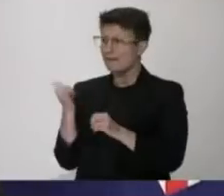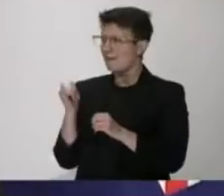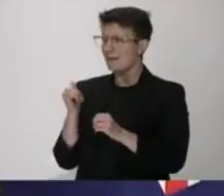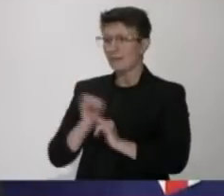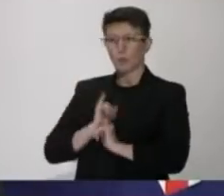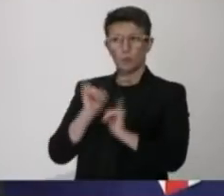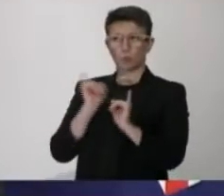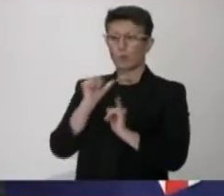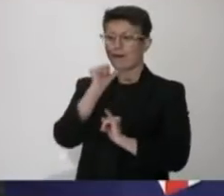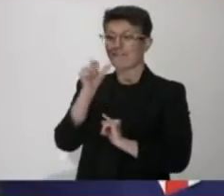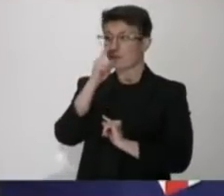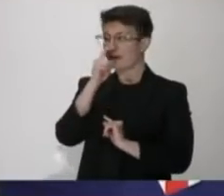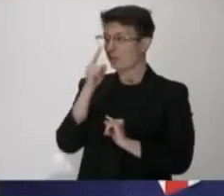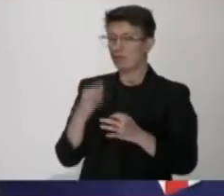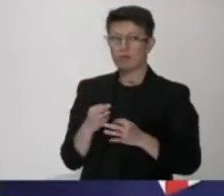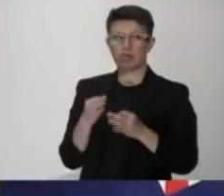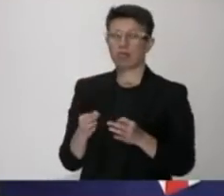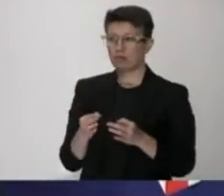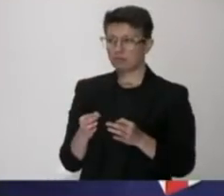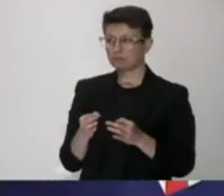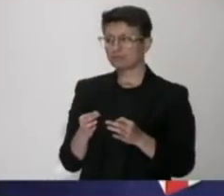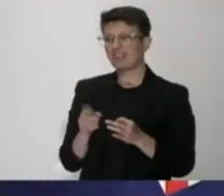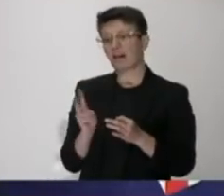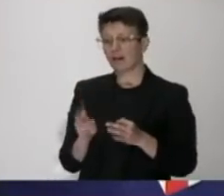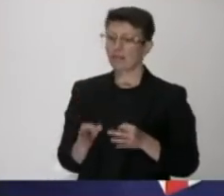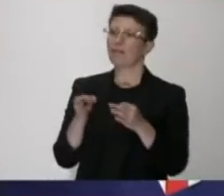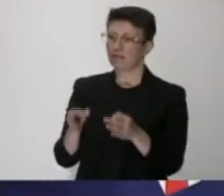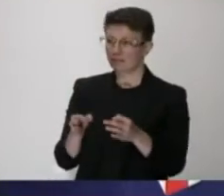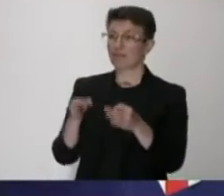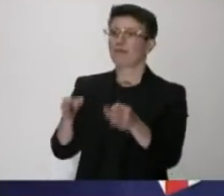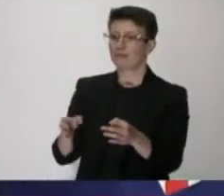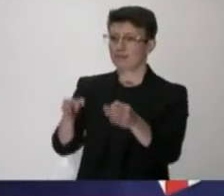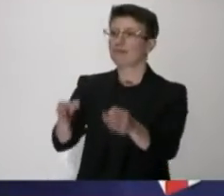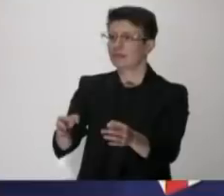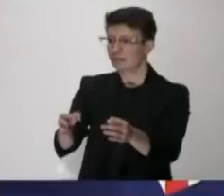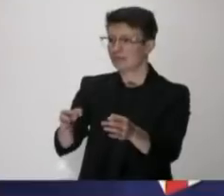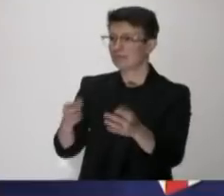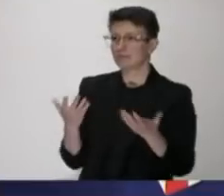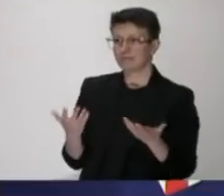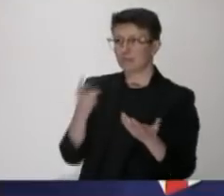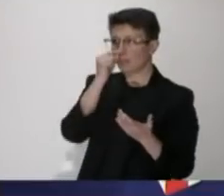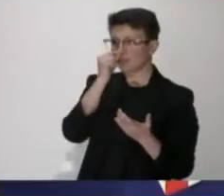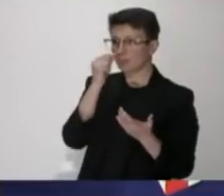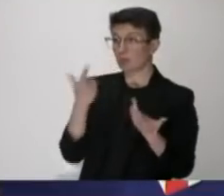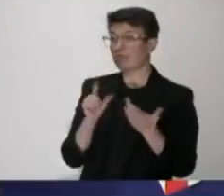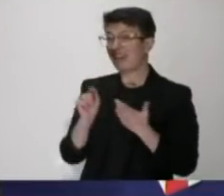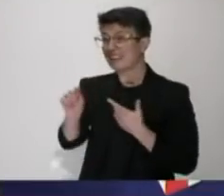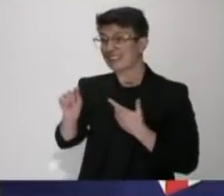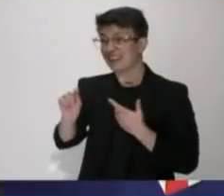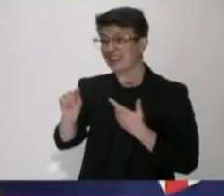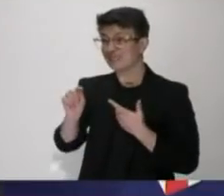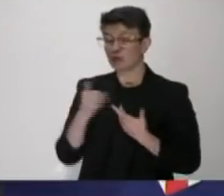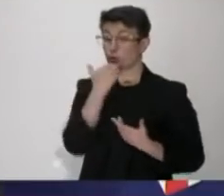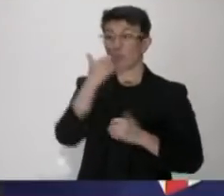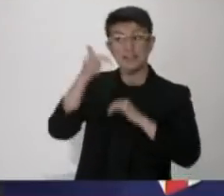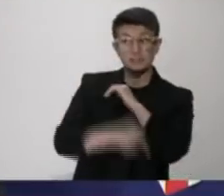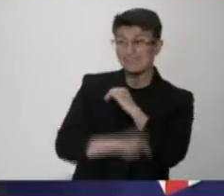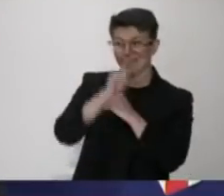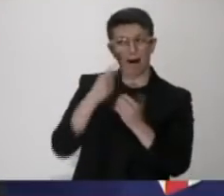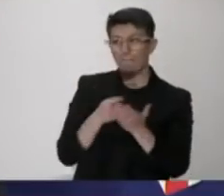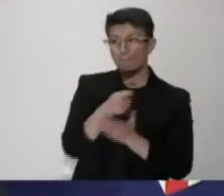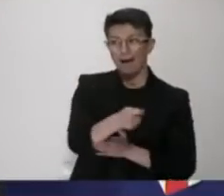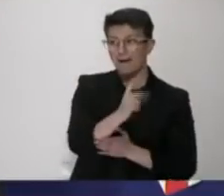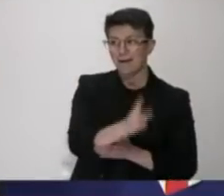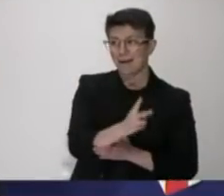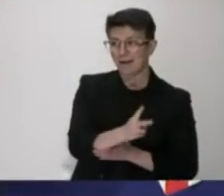going. That's right. I mean, and in fact, it's in the name. I prefer to use the name mortgage deferral because it doesn't disappear.